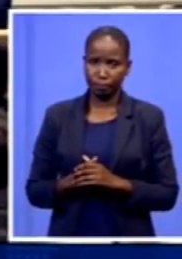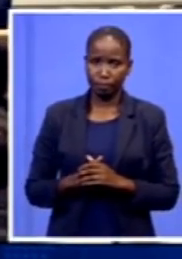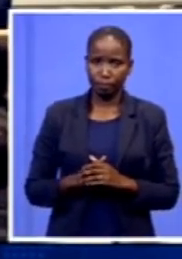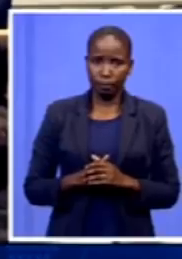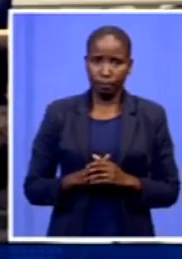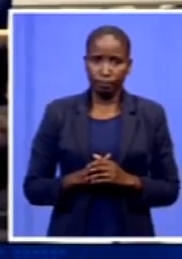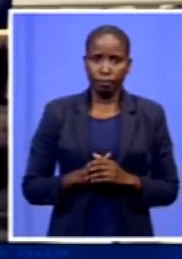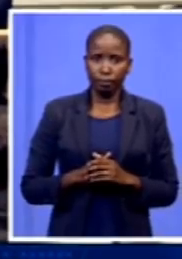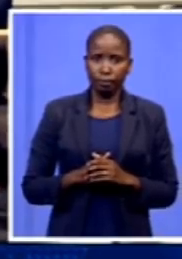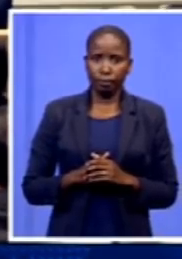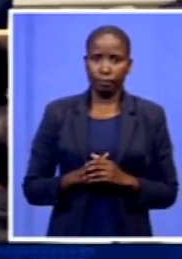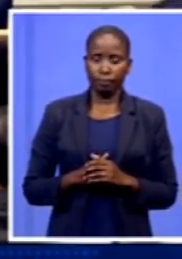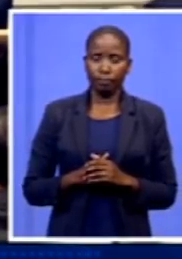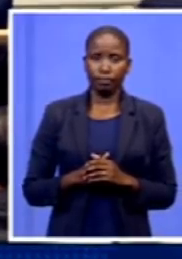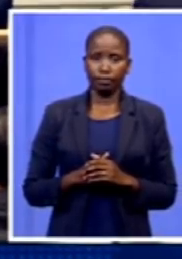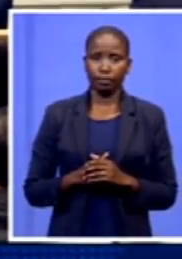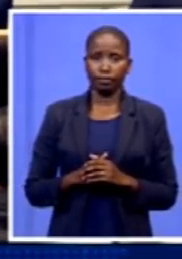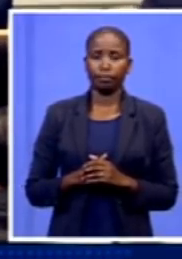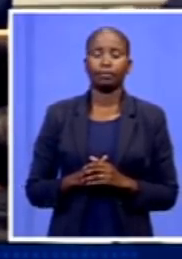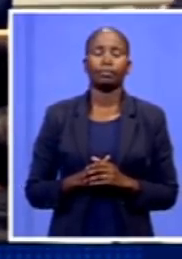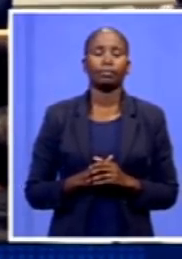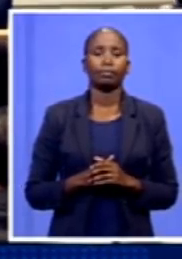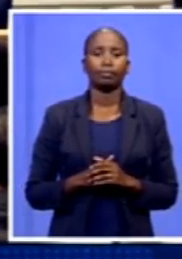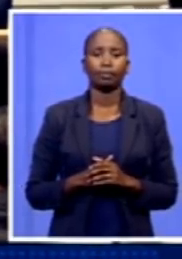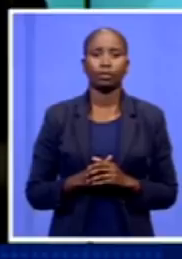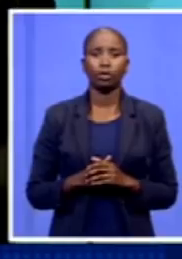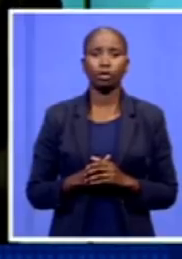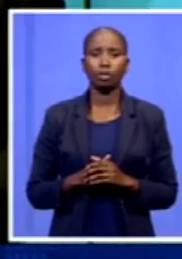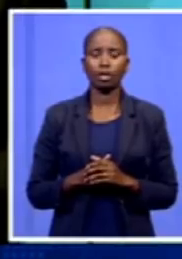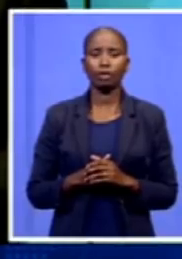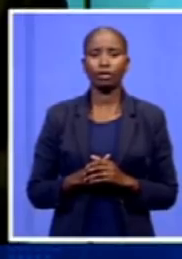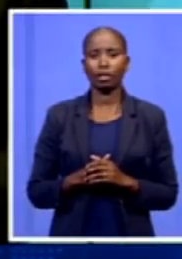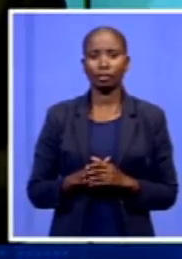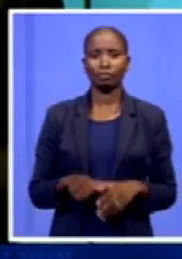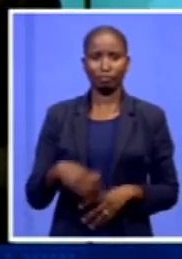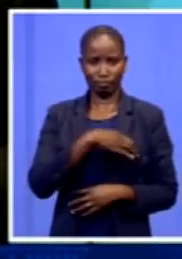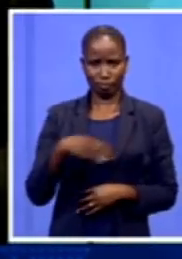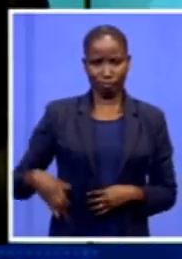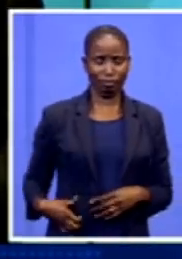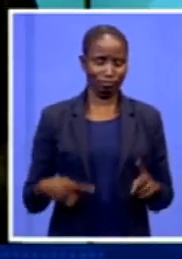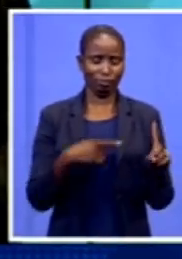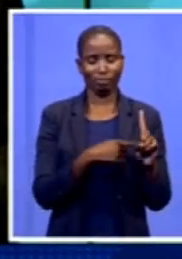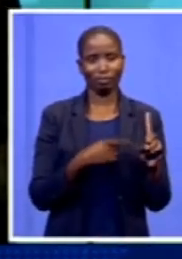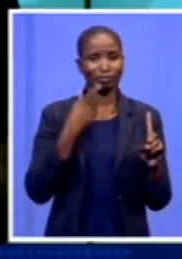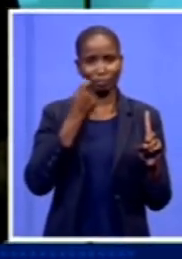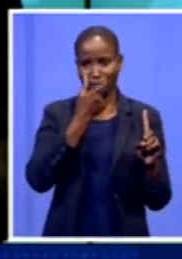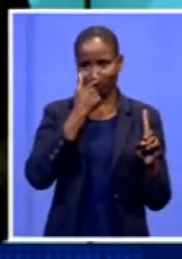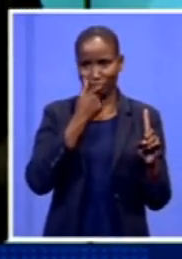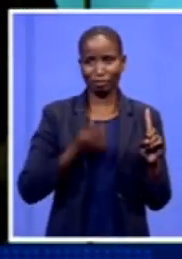President of South Africa, Mr. Ramaphosa, you have the floor. Your Excellencies, and ladies and